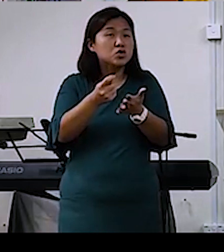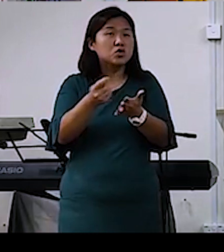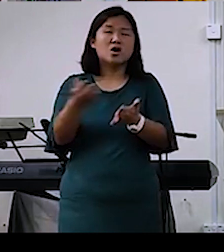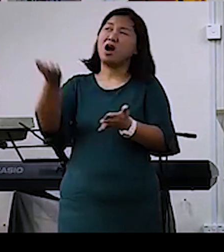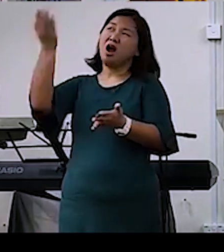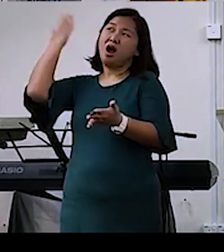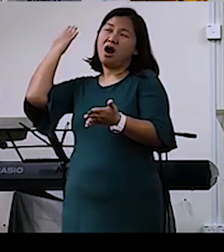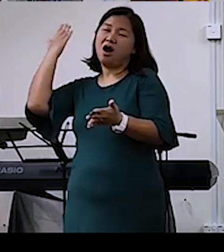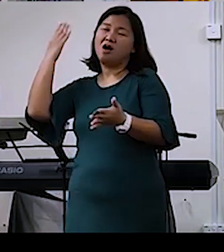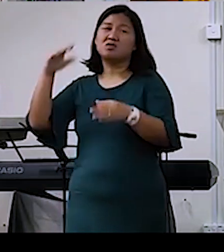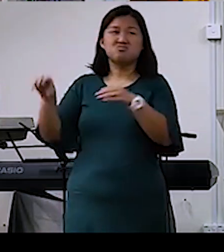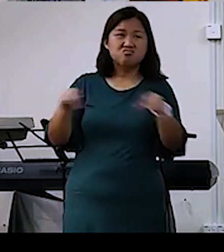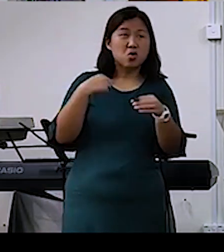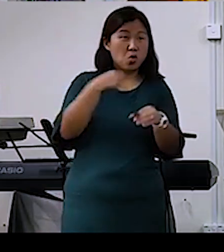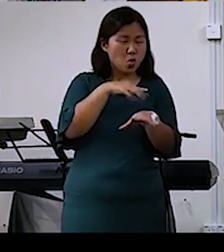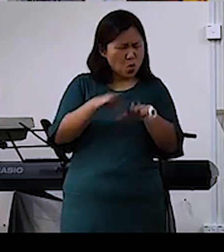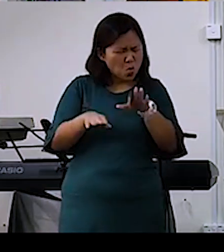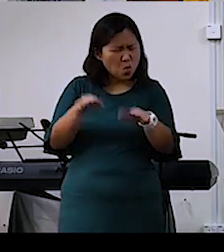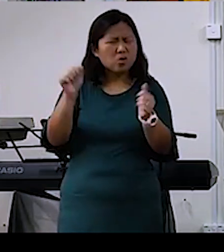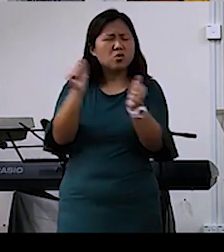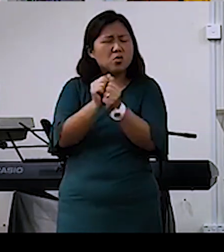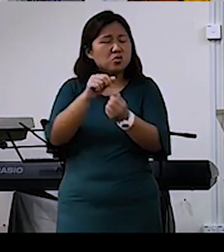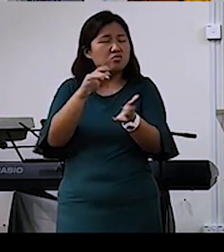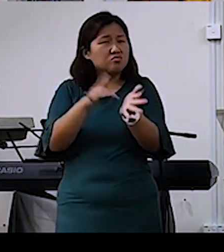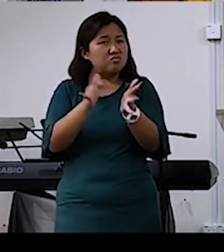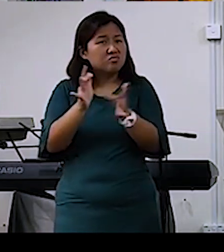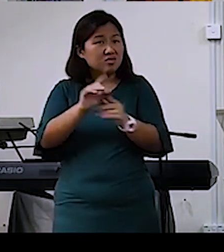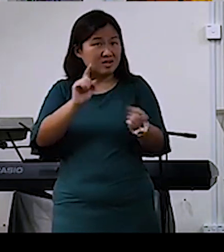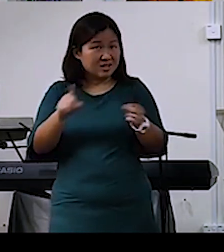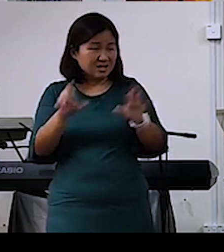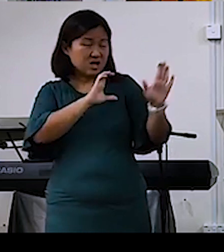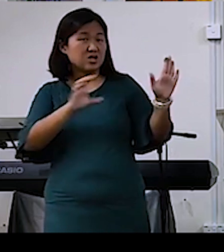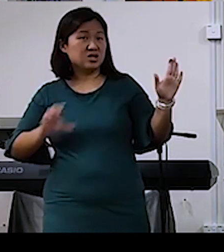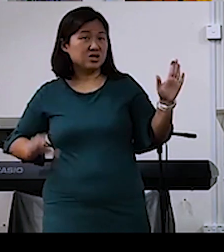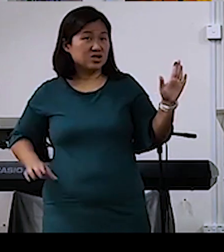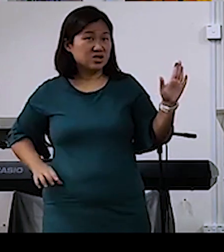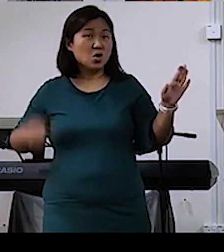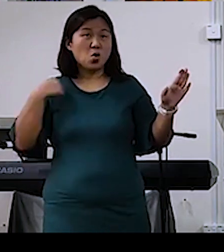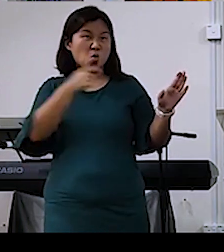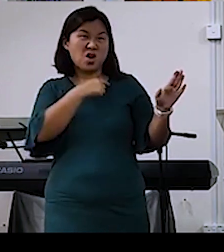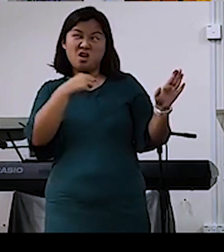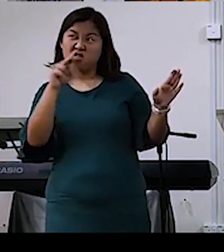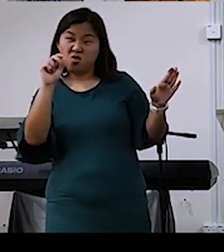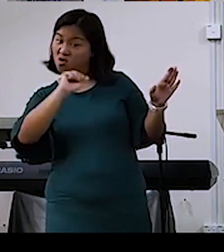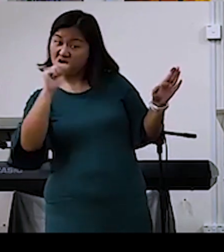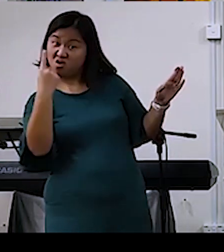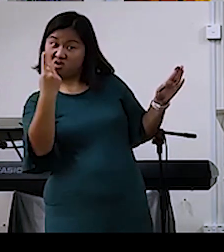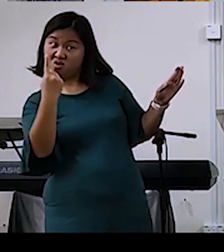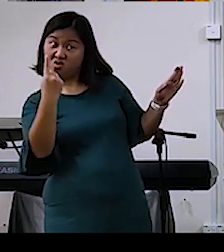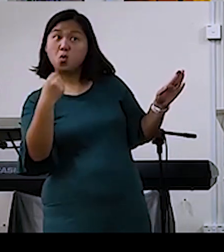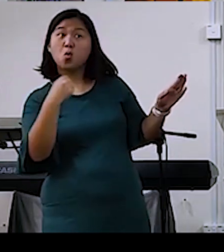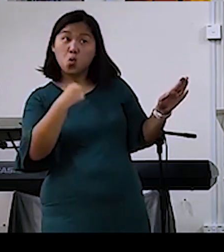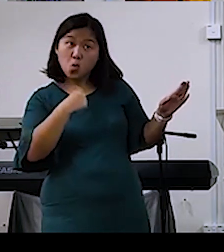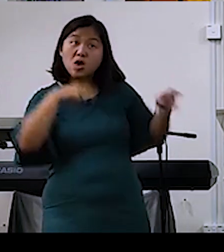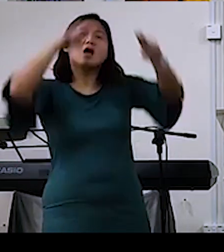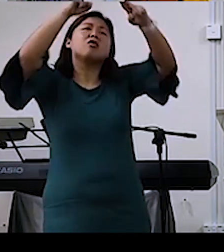done, walking in the way God wants us to with the help of the Holy Spirit of God. As Christians, as believers, we are not independent. We are Christ